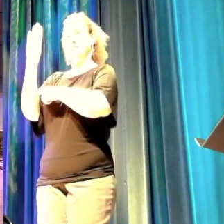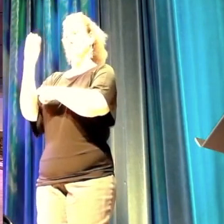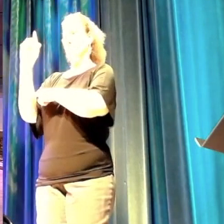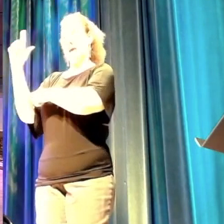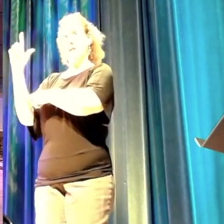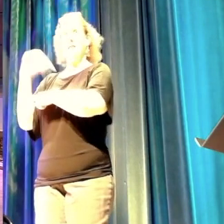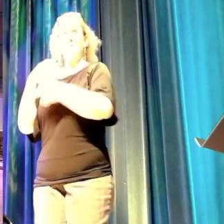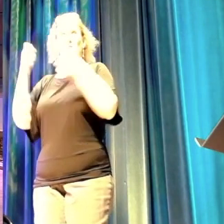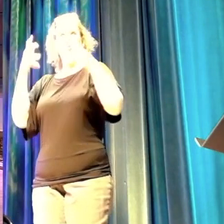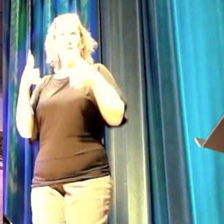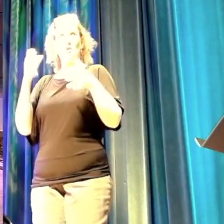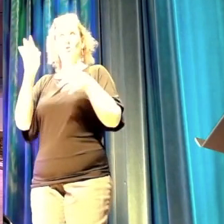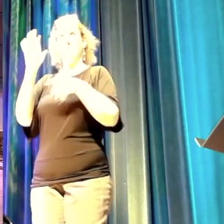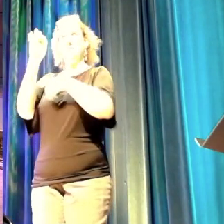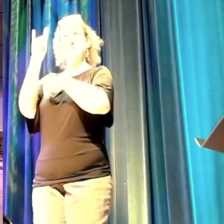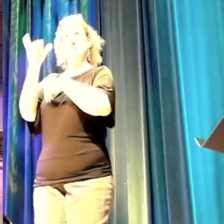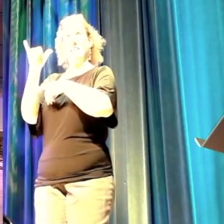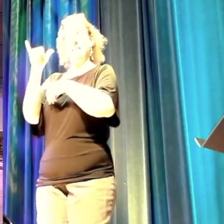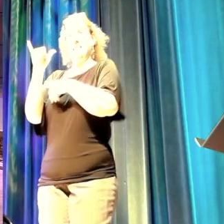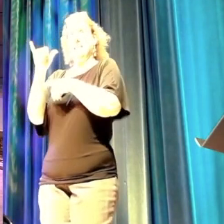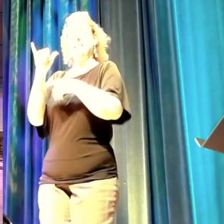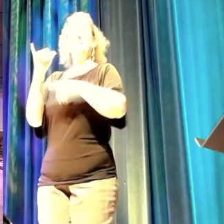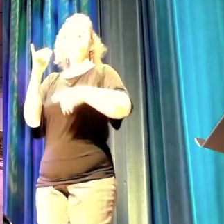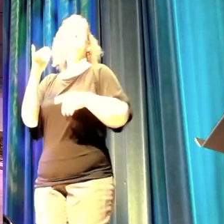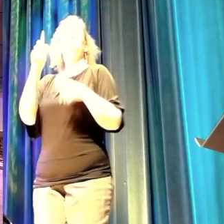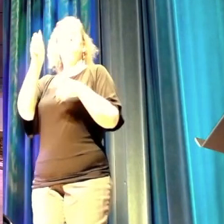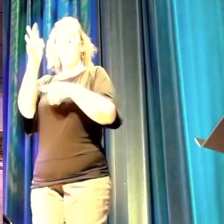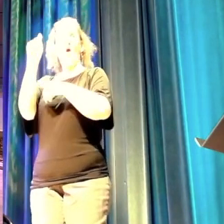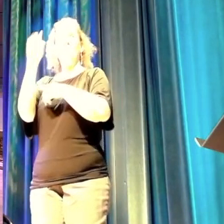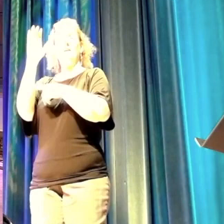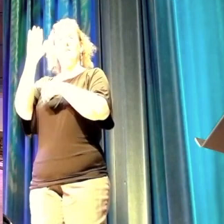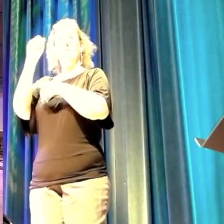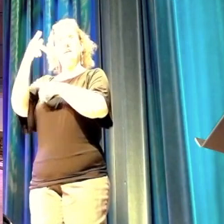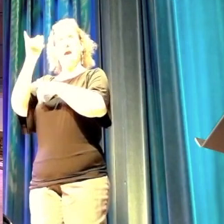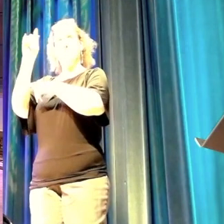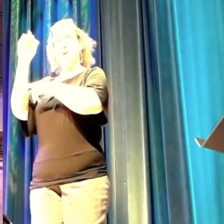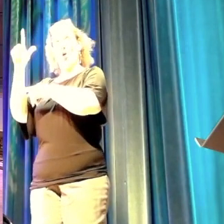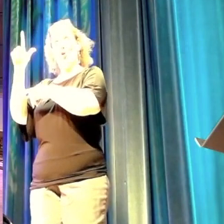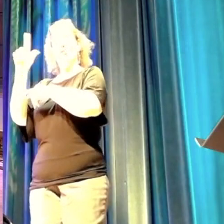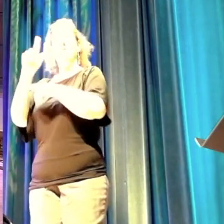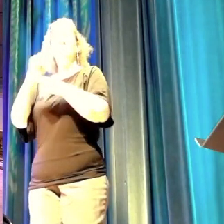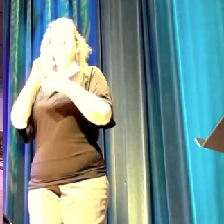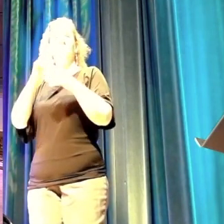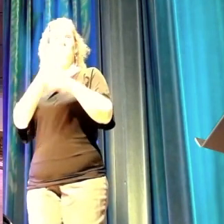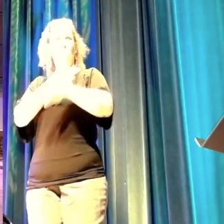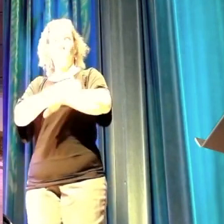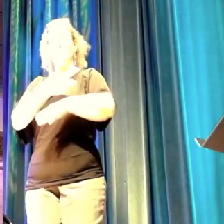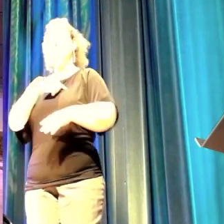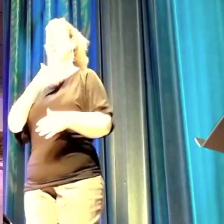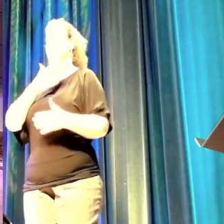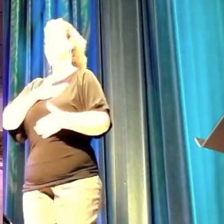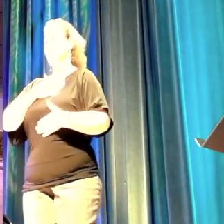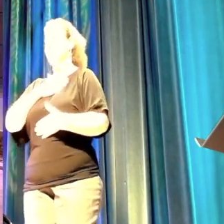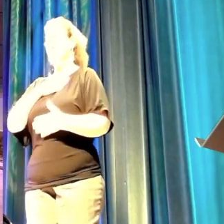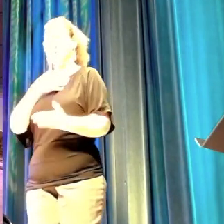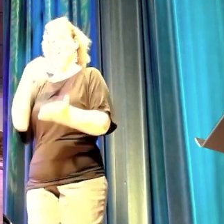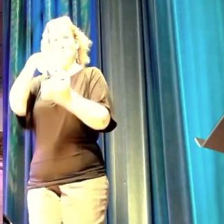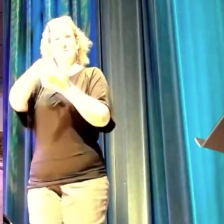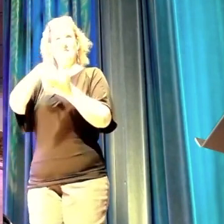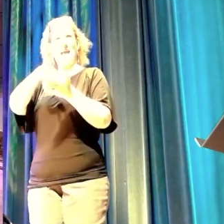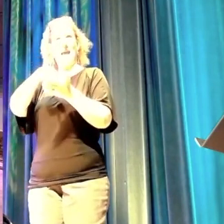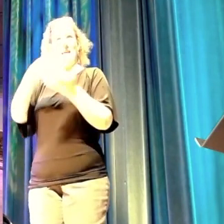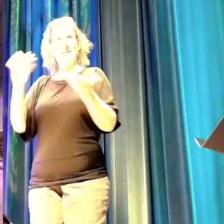as the director of the city's Department of Capital Projects. It's an honor and certainly a privilege to stand before you all on the